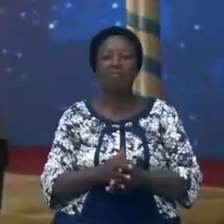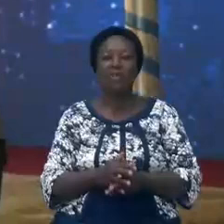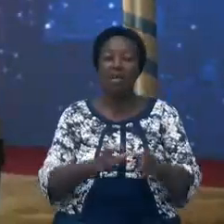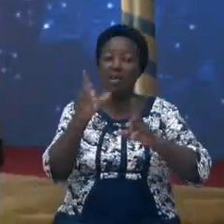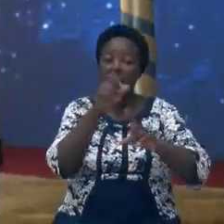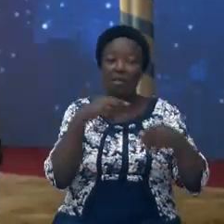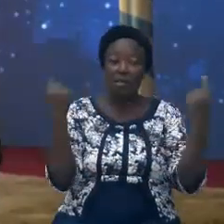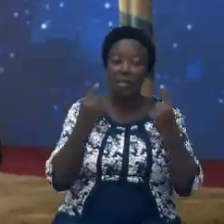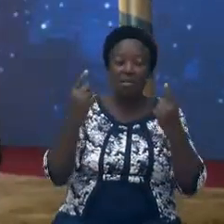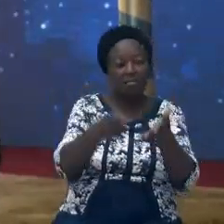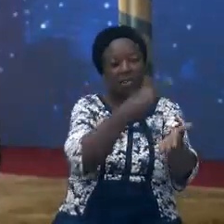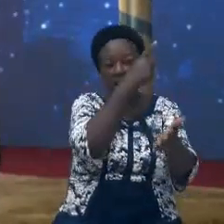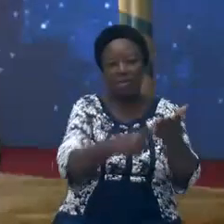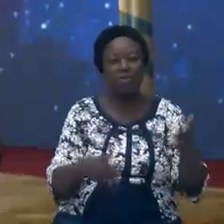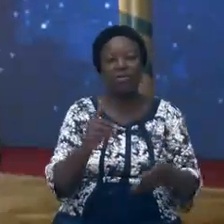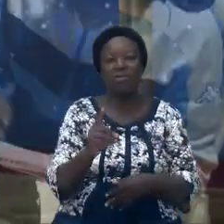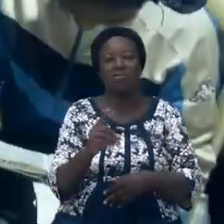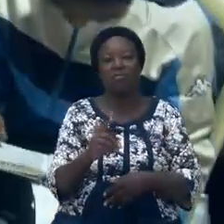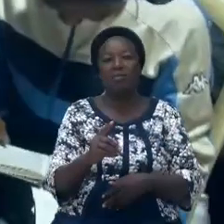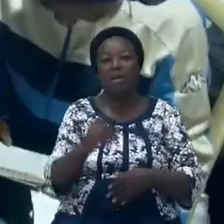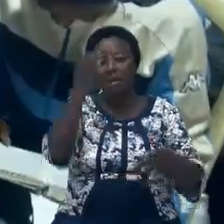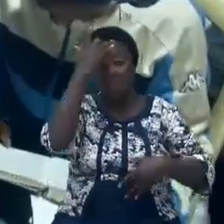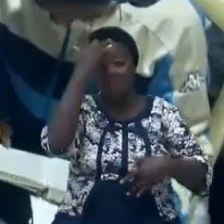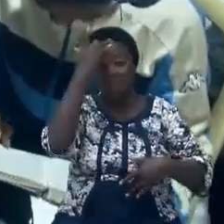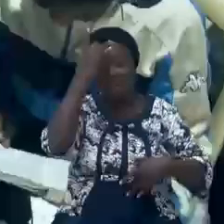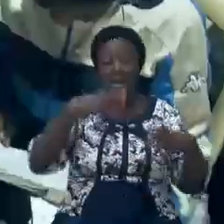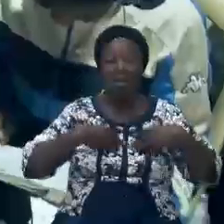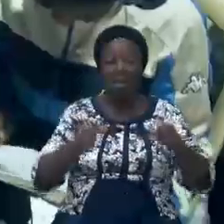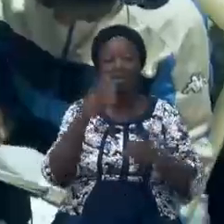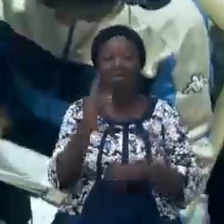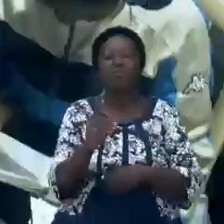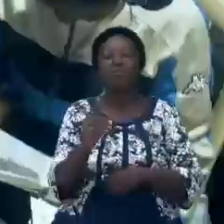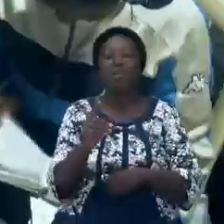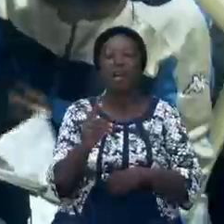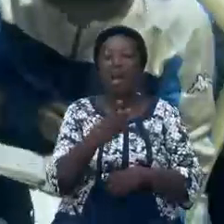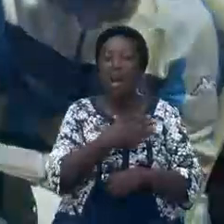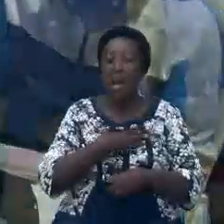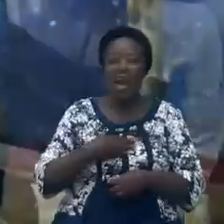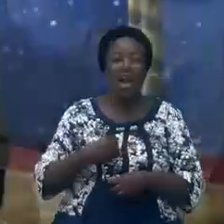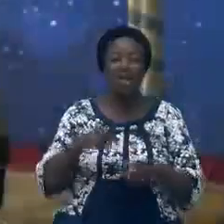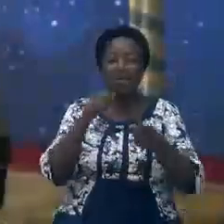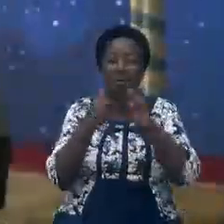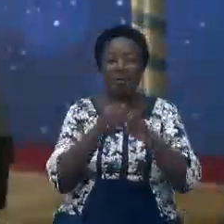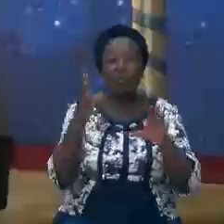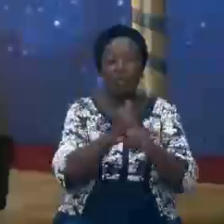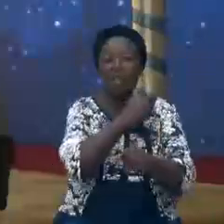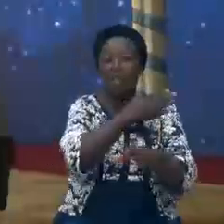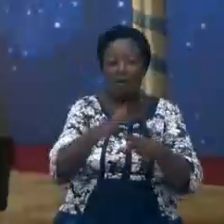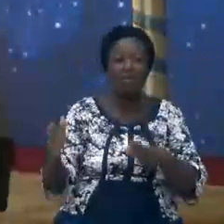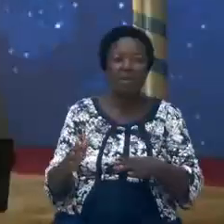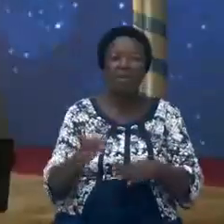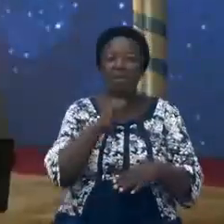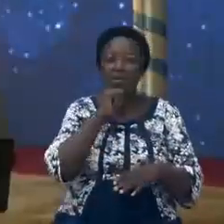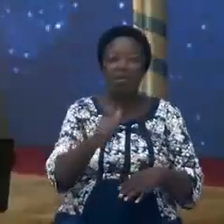to Jesus. It is finished. Sin canceled. Sickness healed,